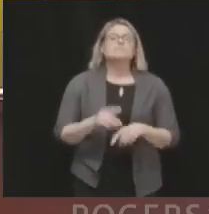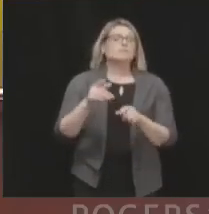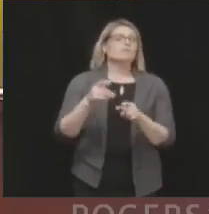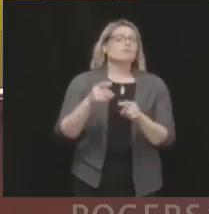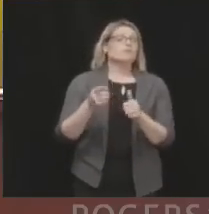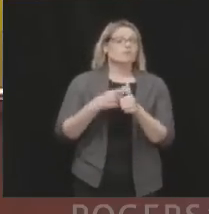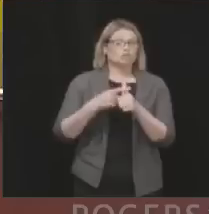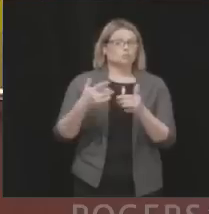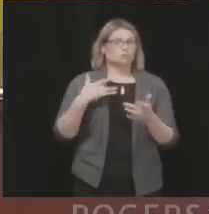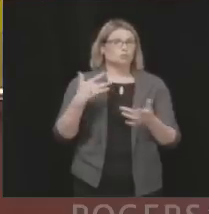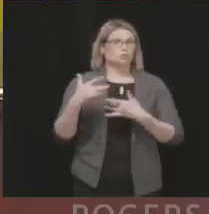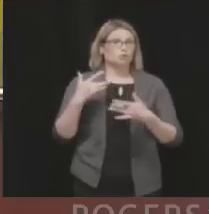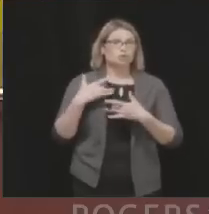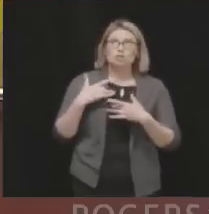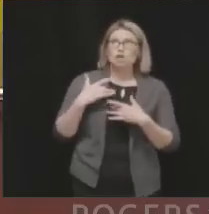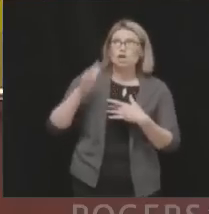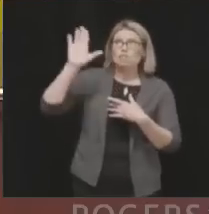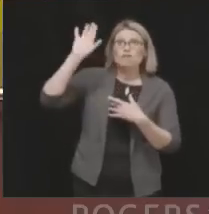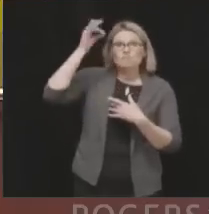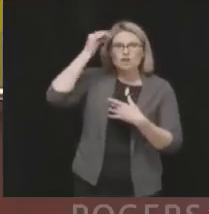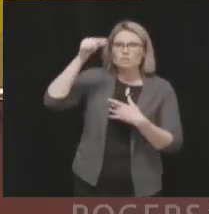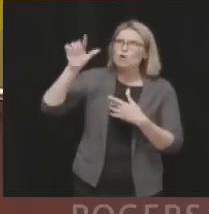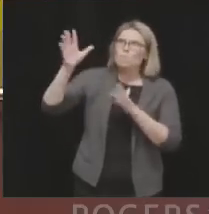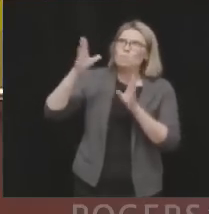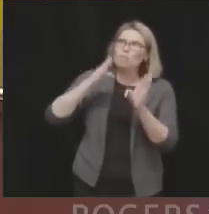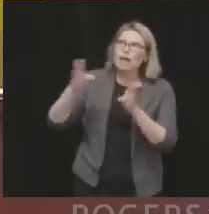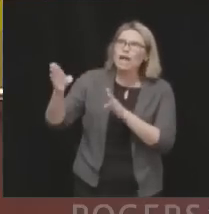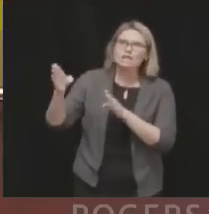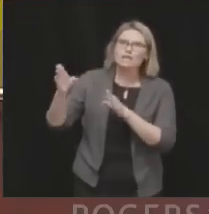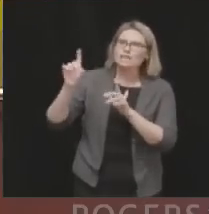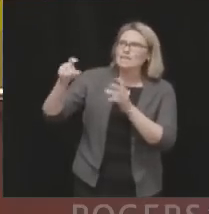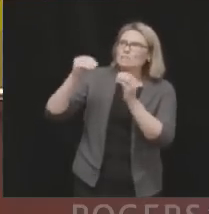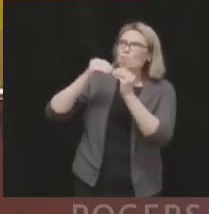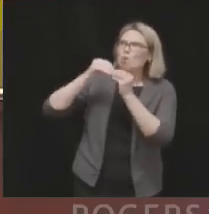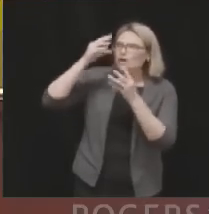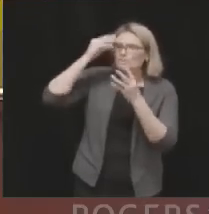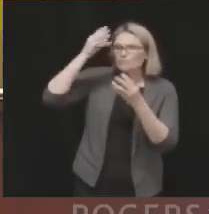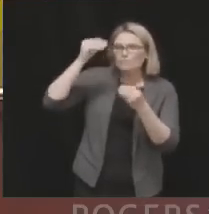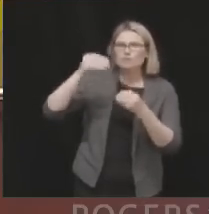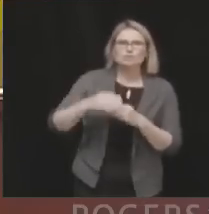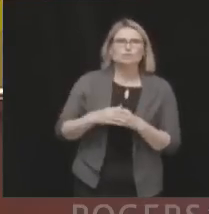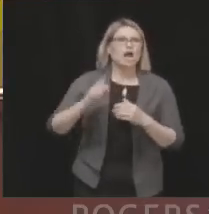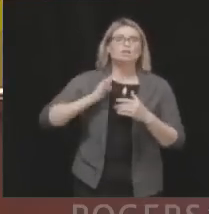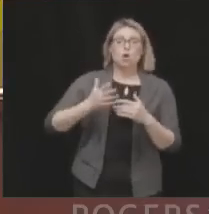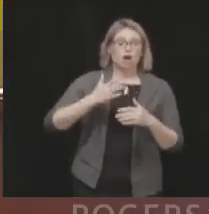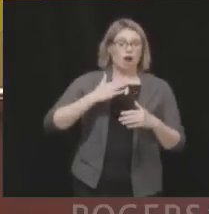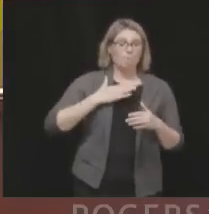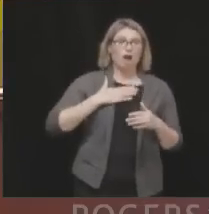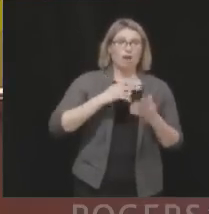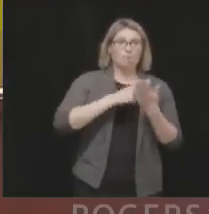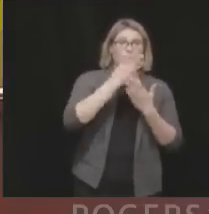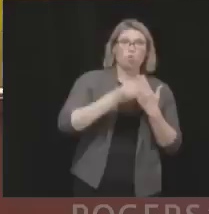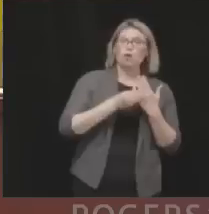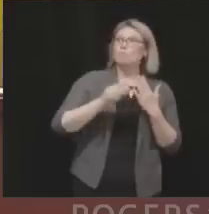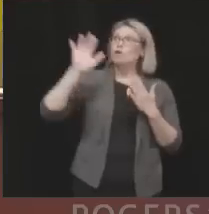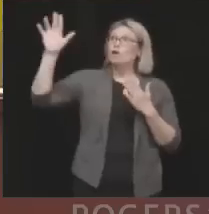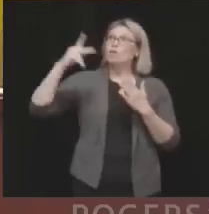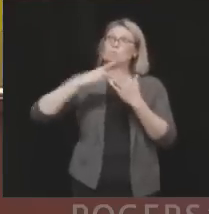size businesses. We did the $900 a month in terms of, or for the 2-week period for the gap on the